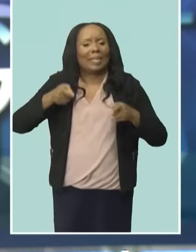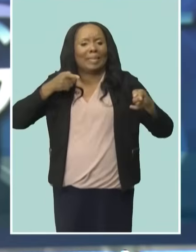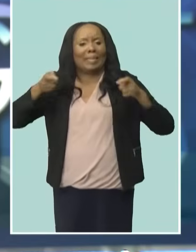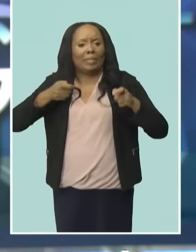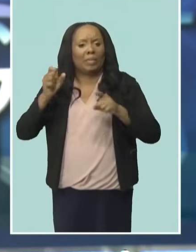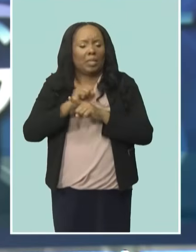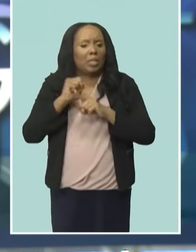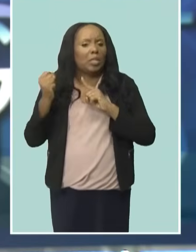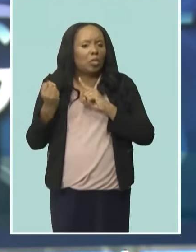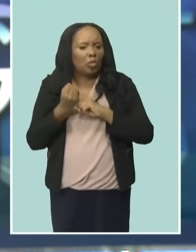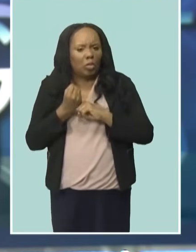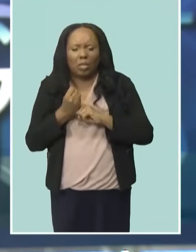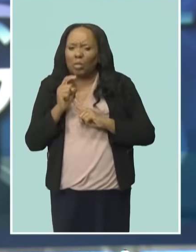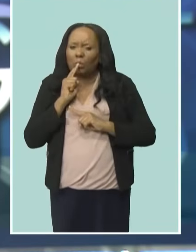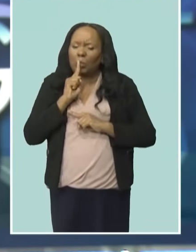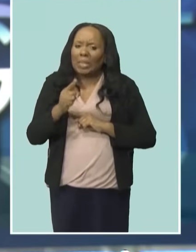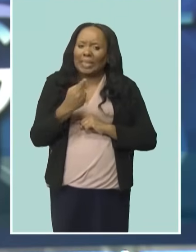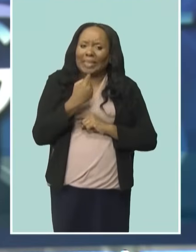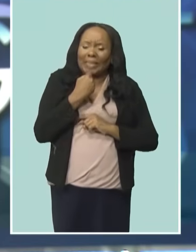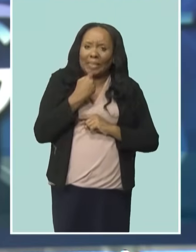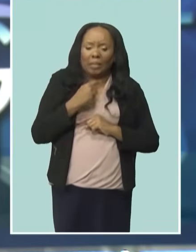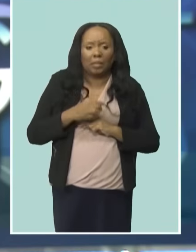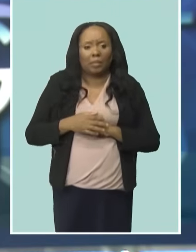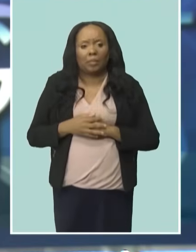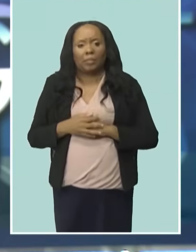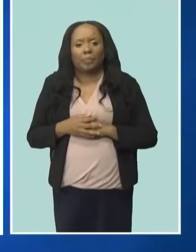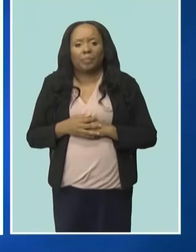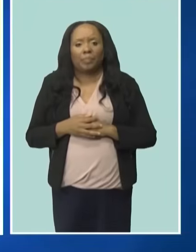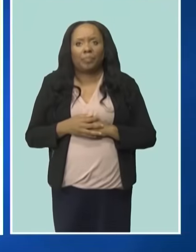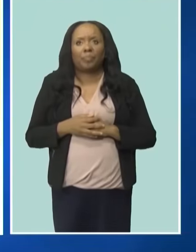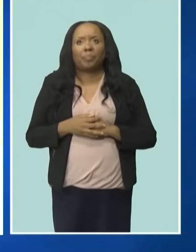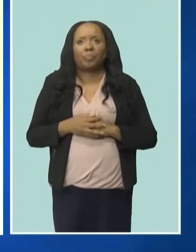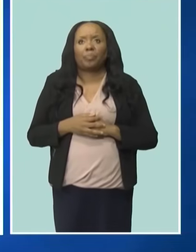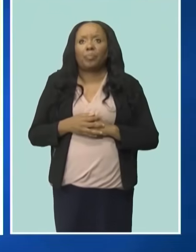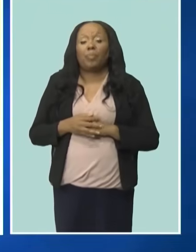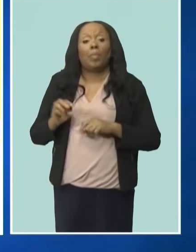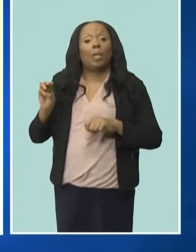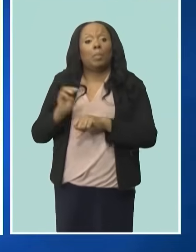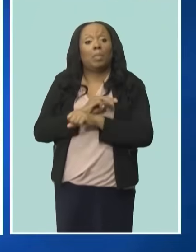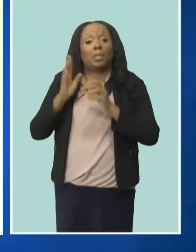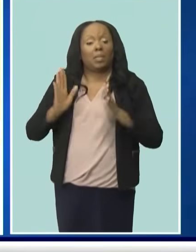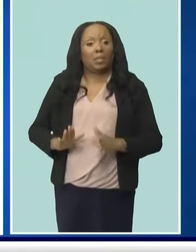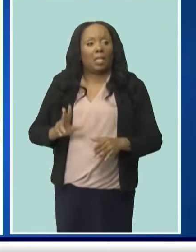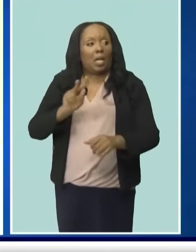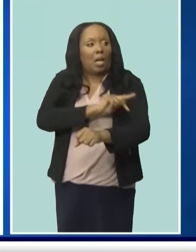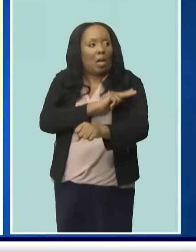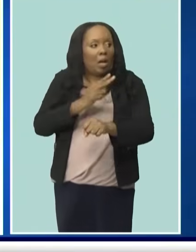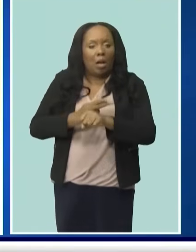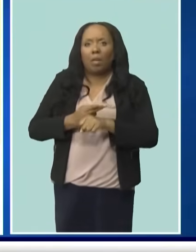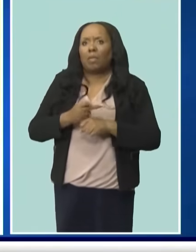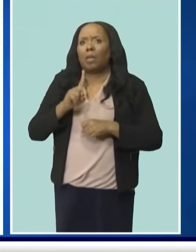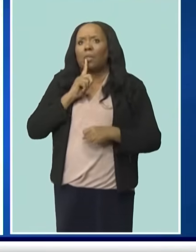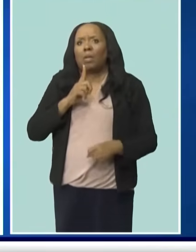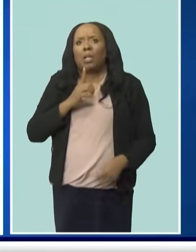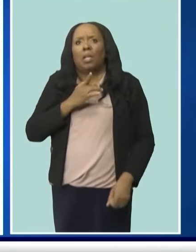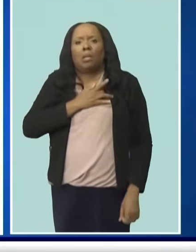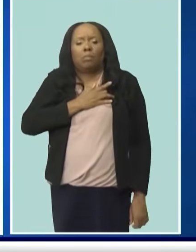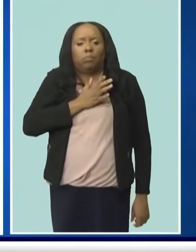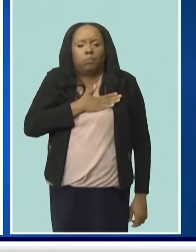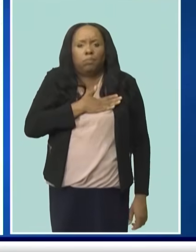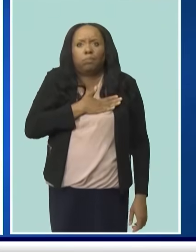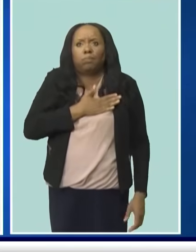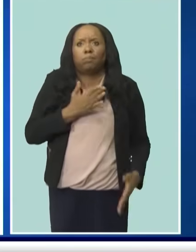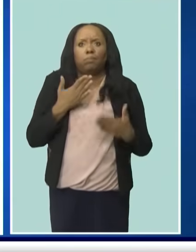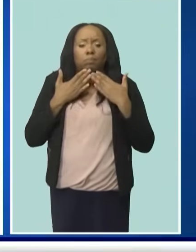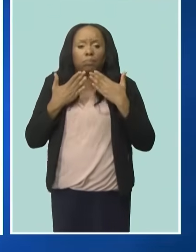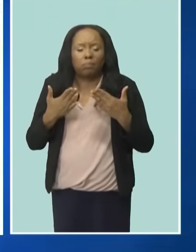roots. Our Deanza Roberts has a report. Minister Humphrey began his remarks with heartfelt gratitude,